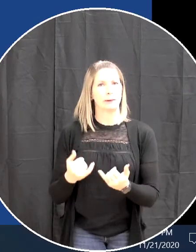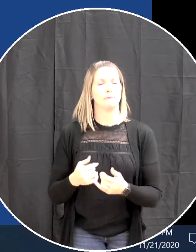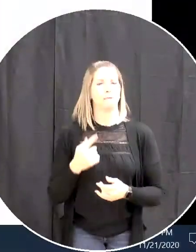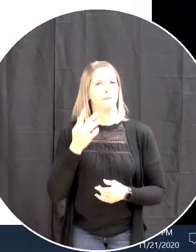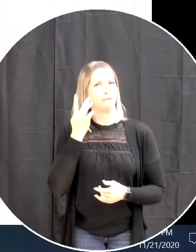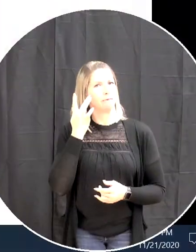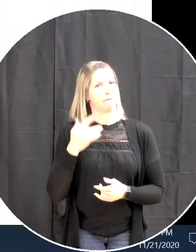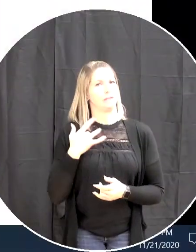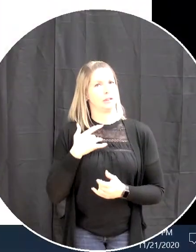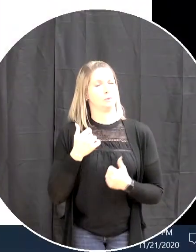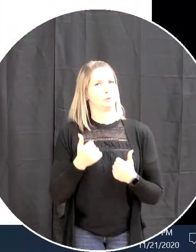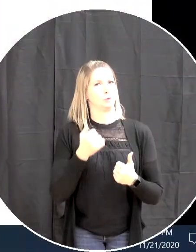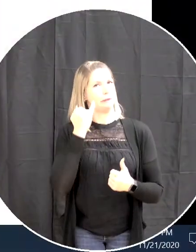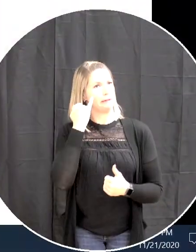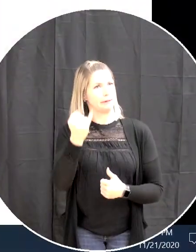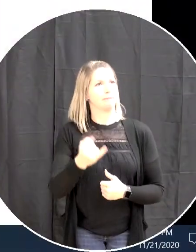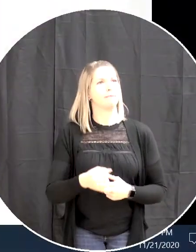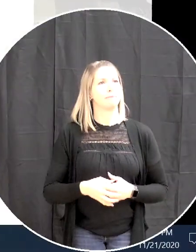Okay,